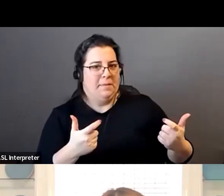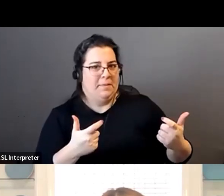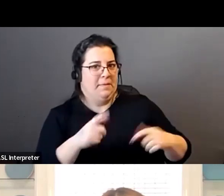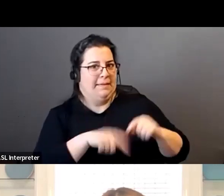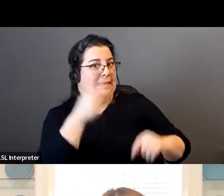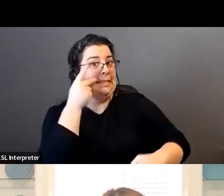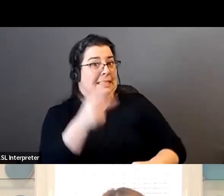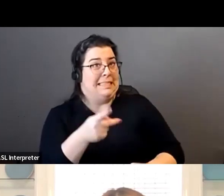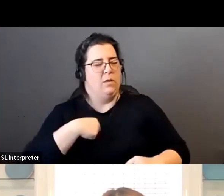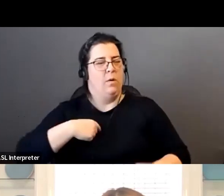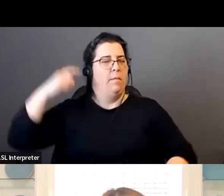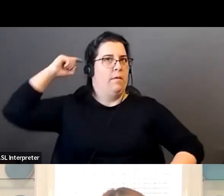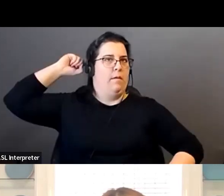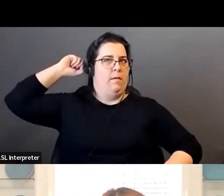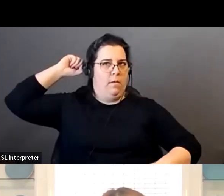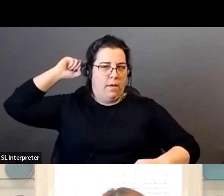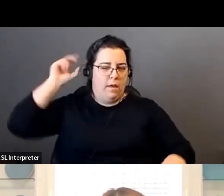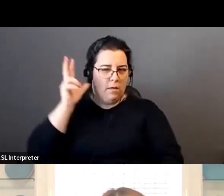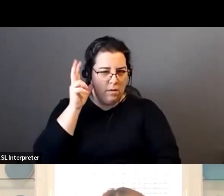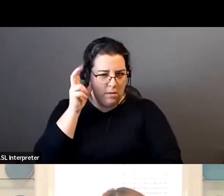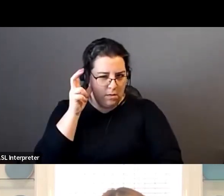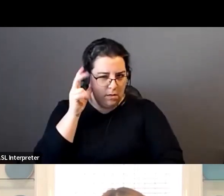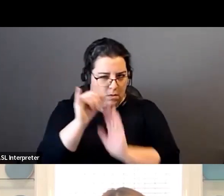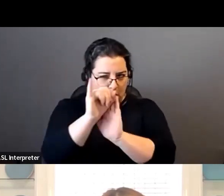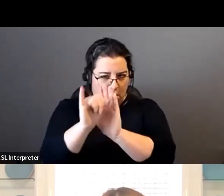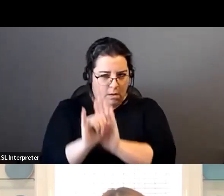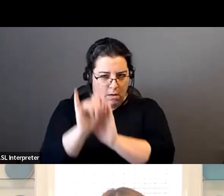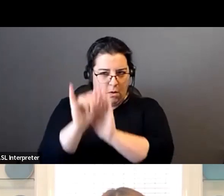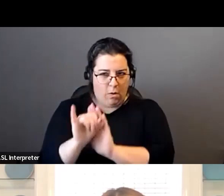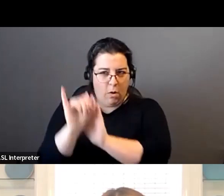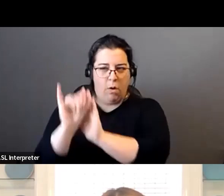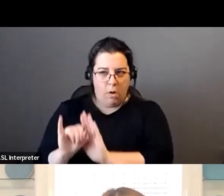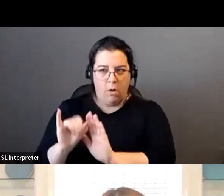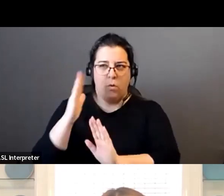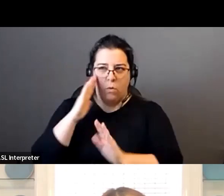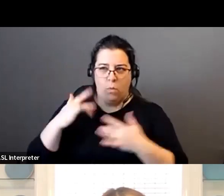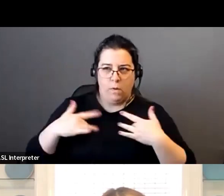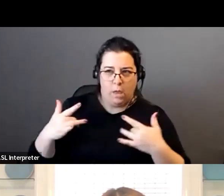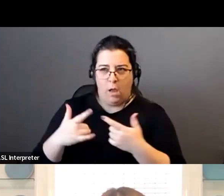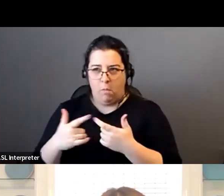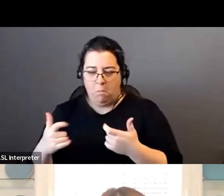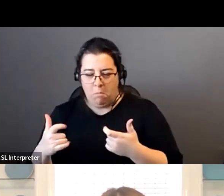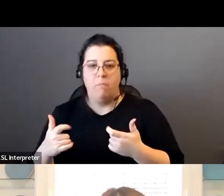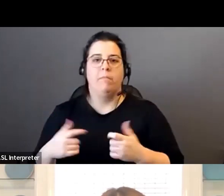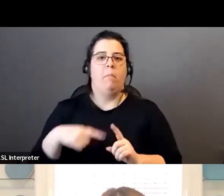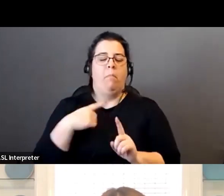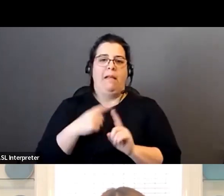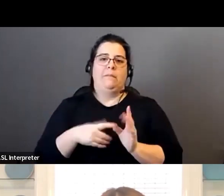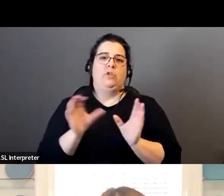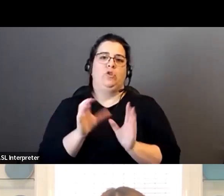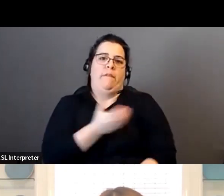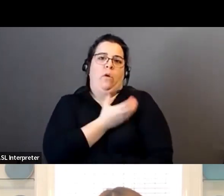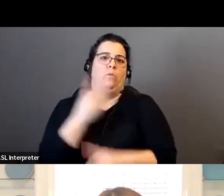audio. So that has heightened up my listening skills. Plus, I've been a certified coach since 2015. So listening